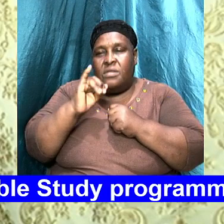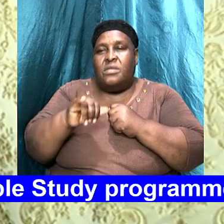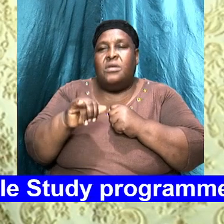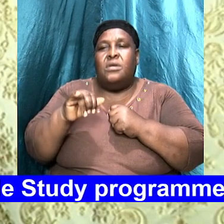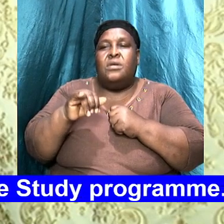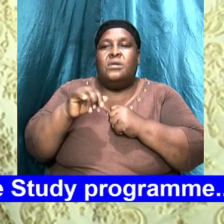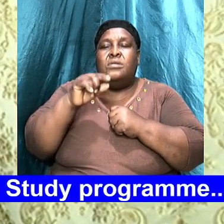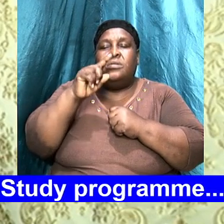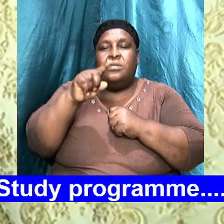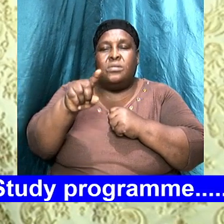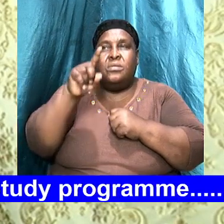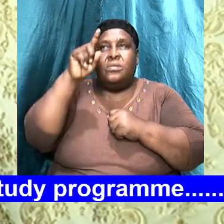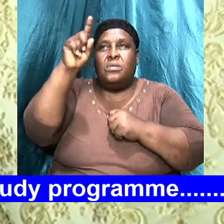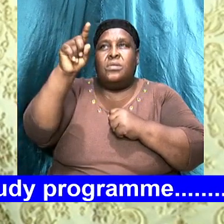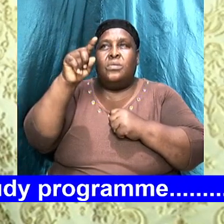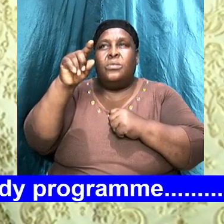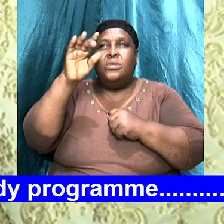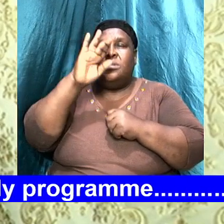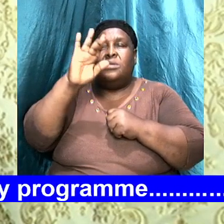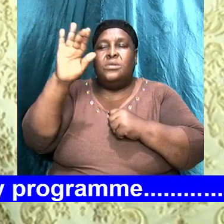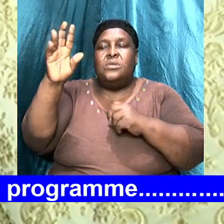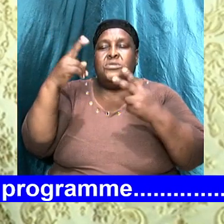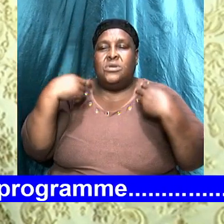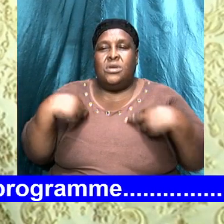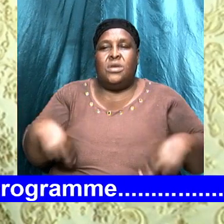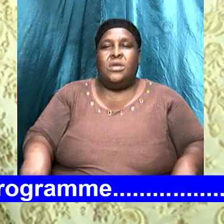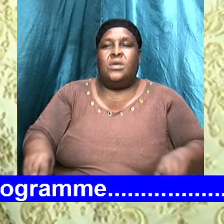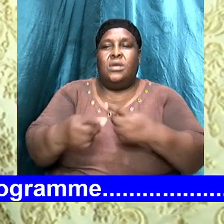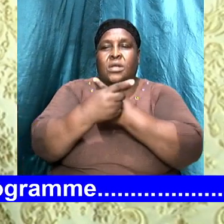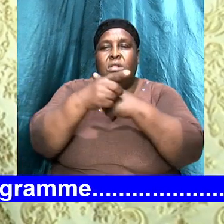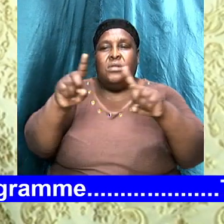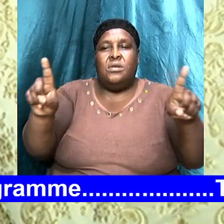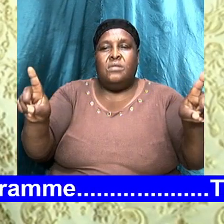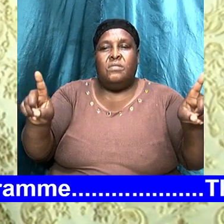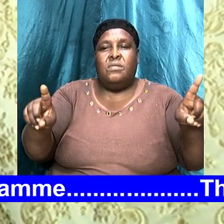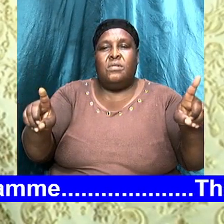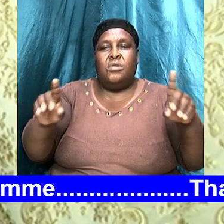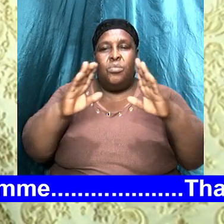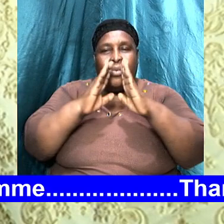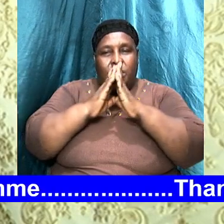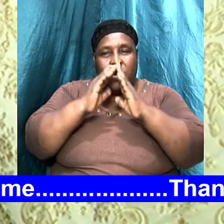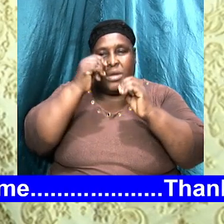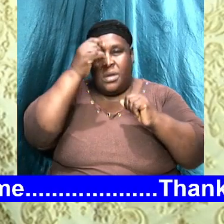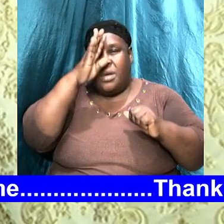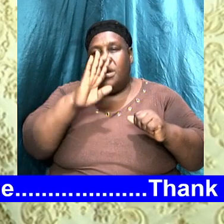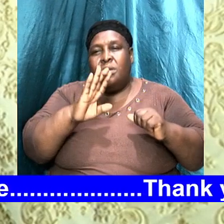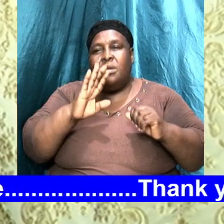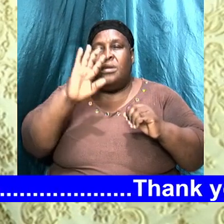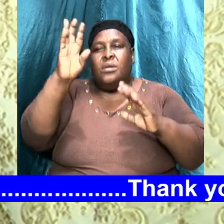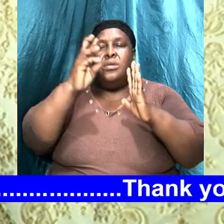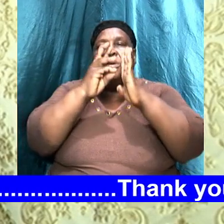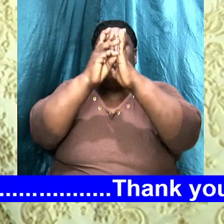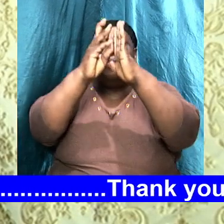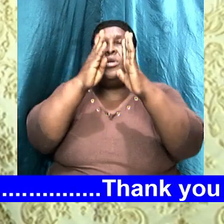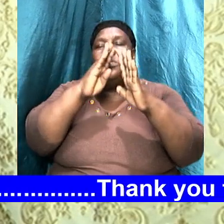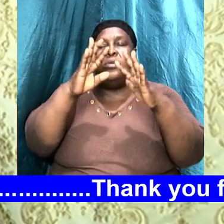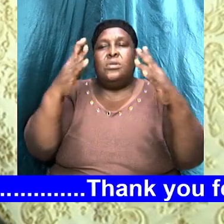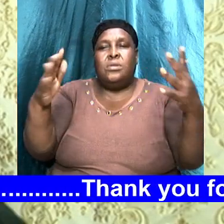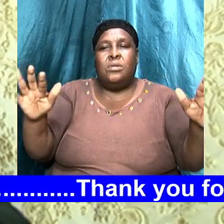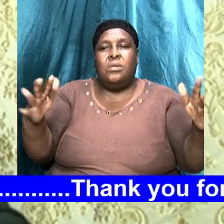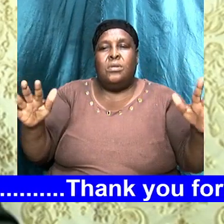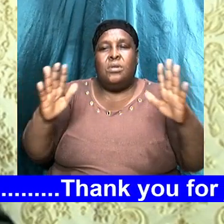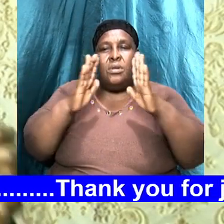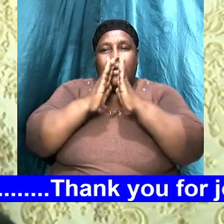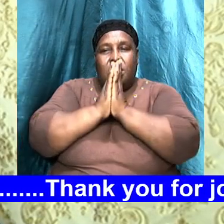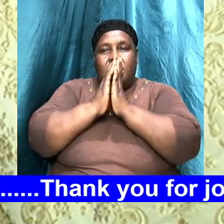touch that you will heal and that you will deliver we pray God that your will be done and we ask God